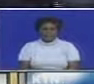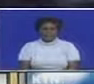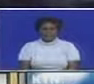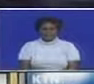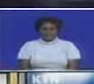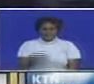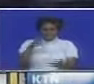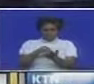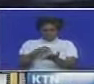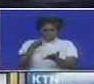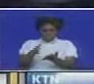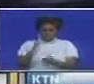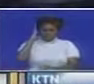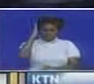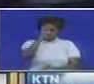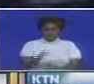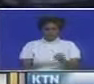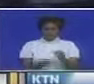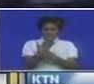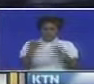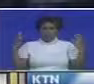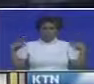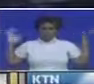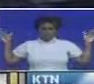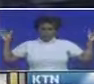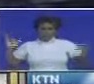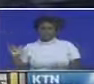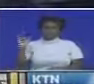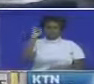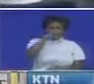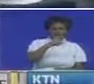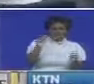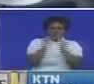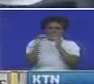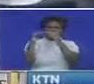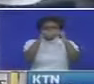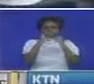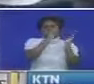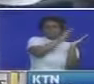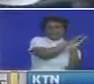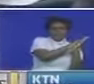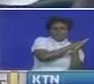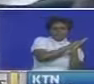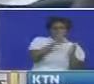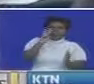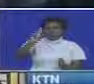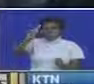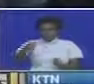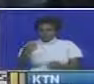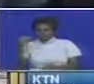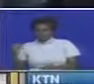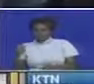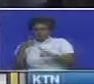It is this situation that led to the launch of the Wings to Fly program by Equity Bank and other partners. 2,000 pupils from all over the